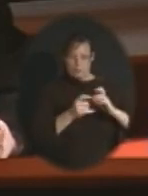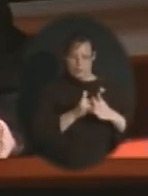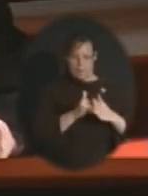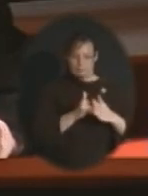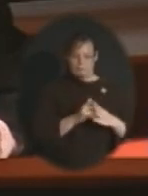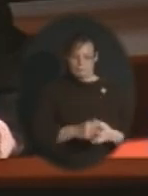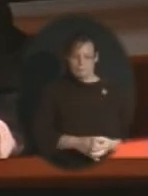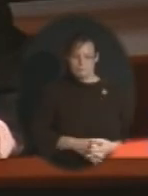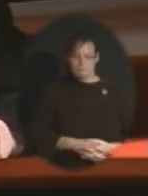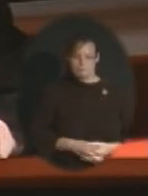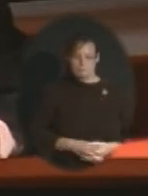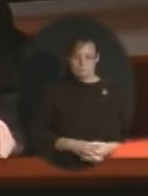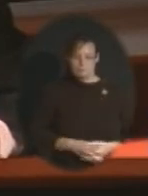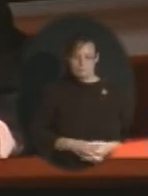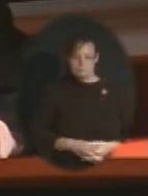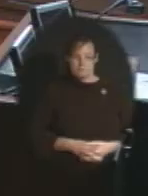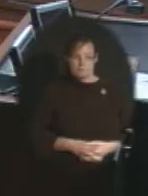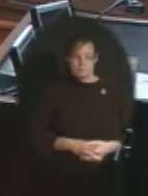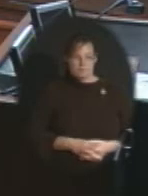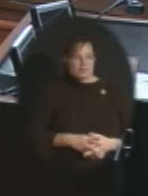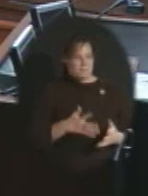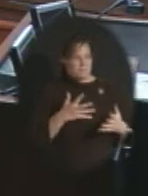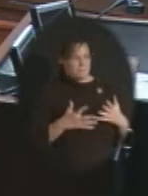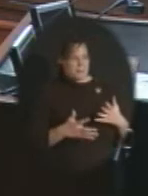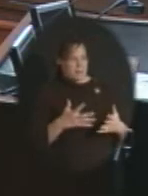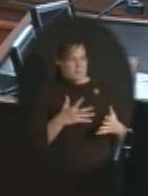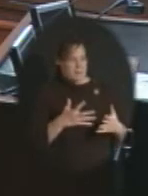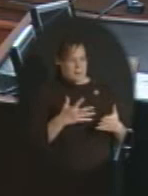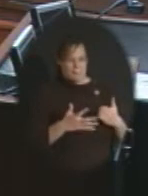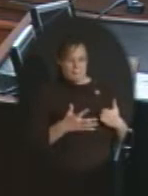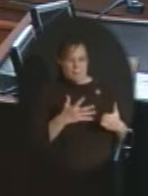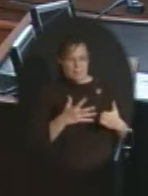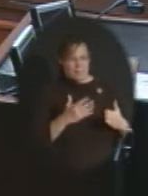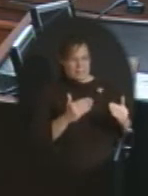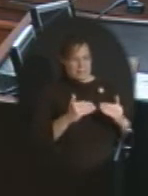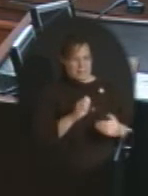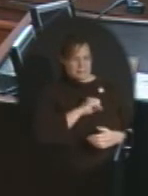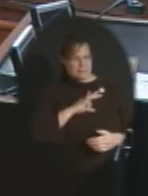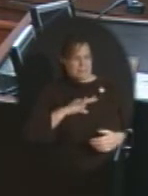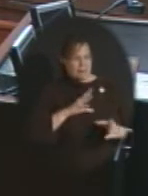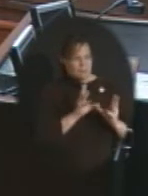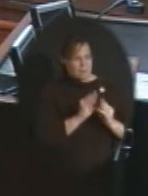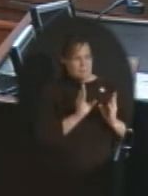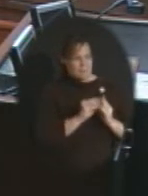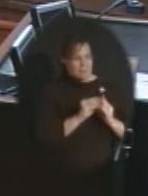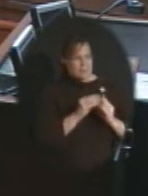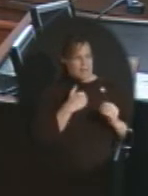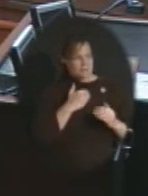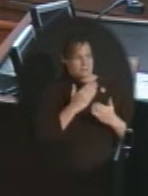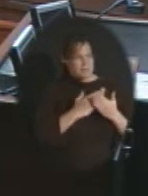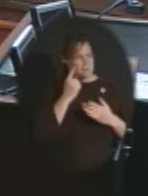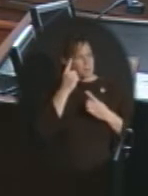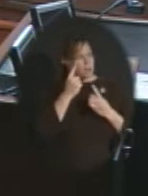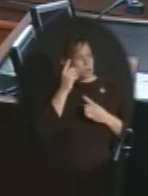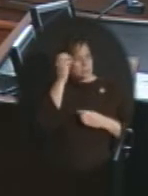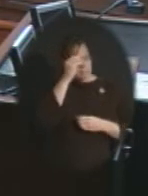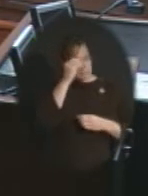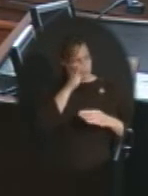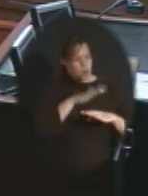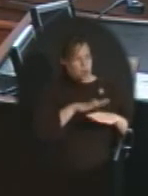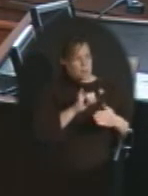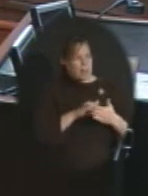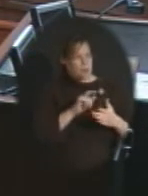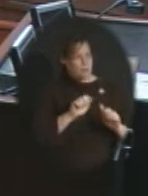manner. You might just maybe in the next staff meeting put together some thoughts on that. Certainly. And then we